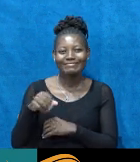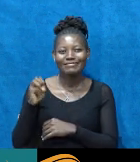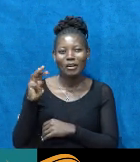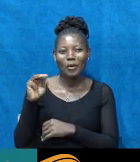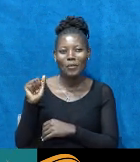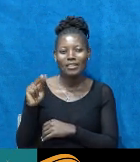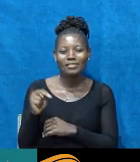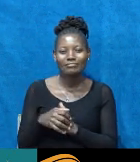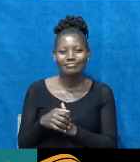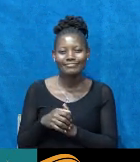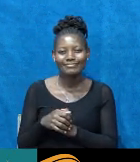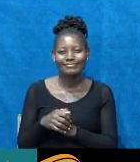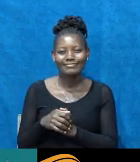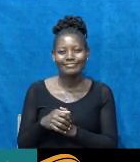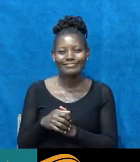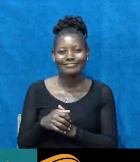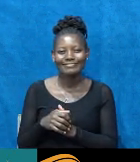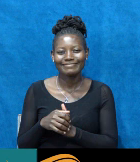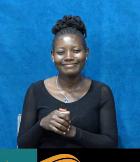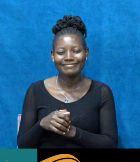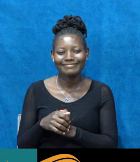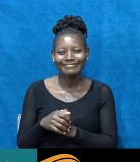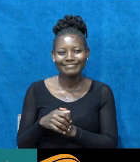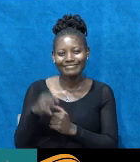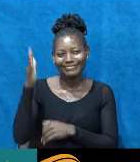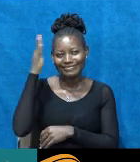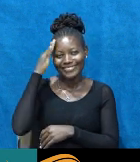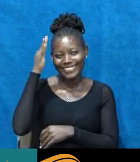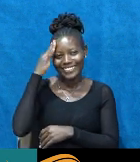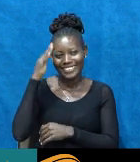you. Yeah, to Purity, I know